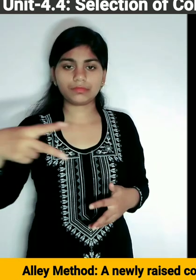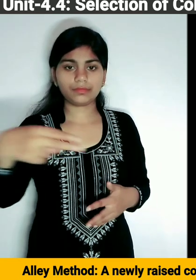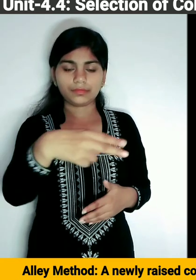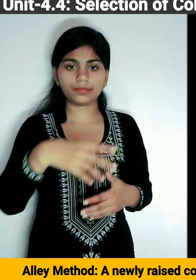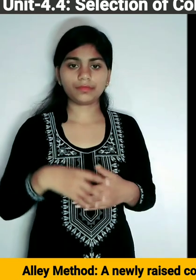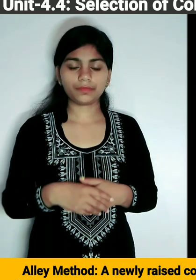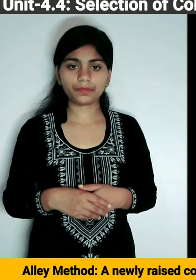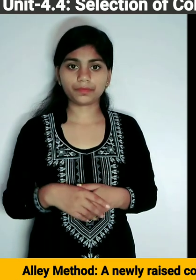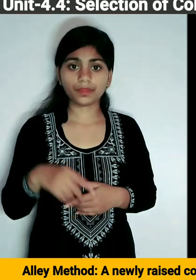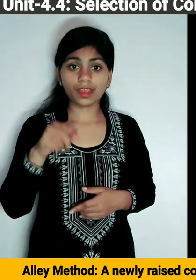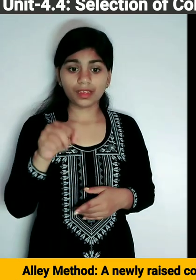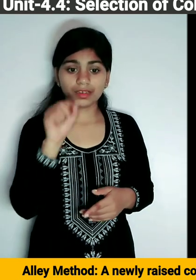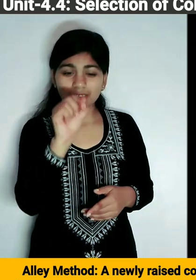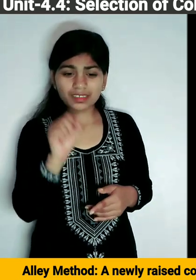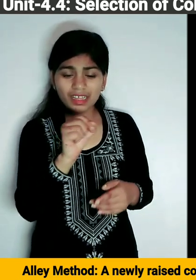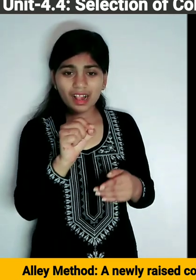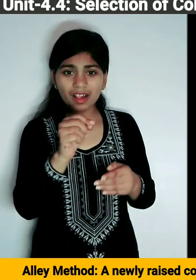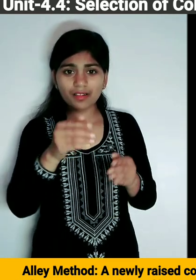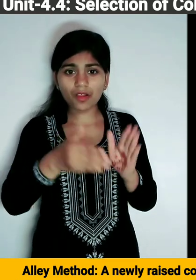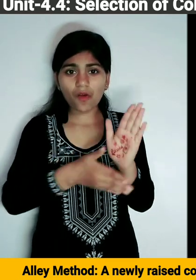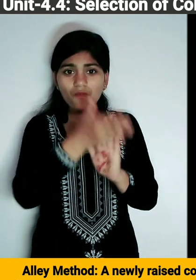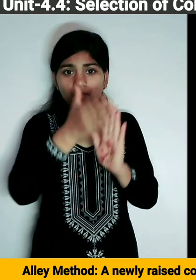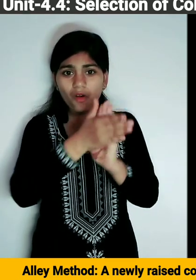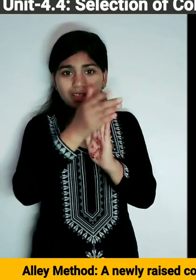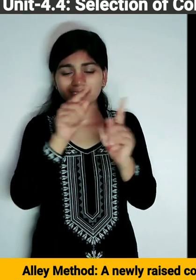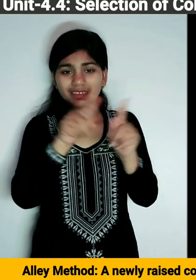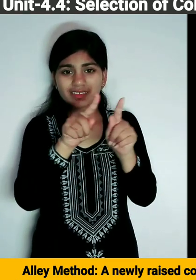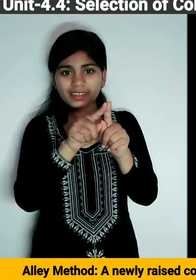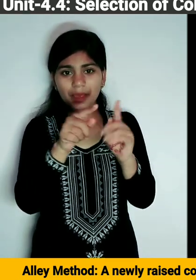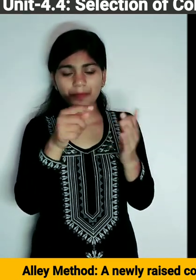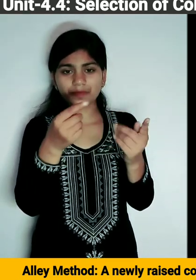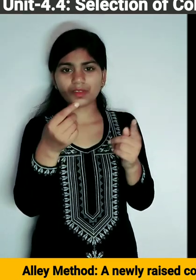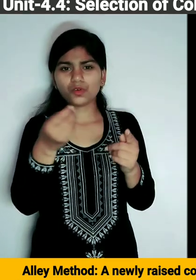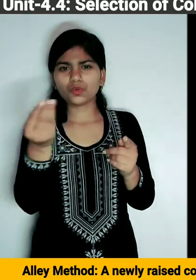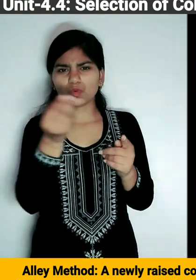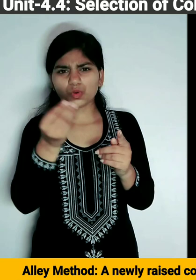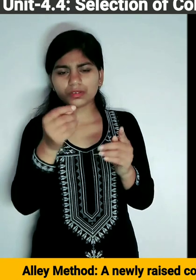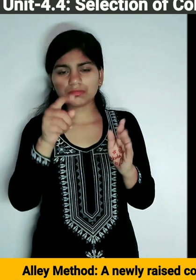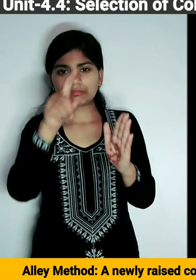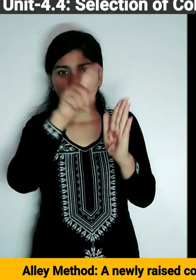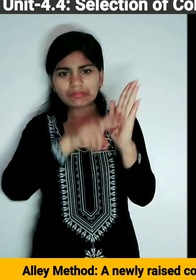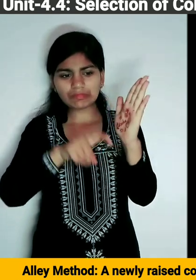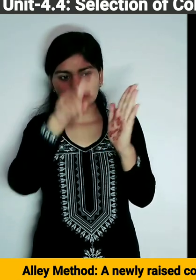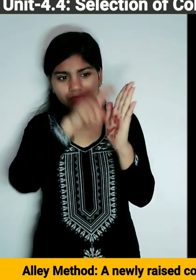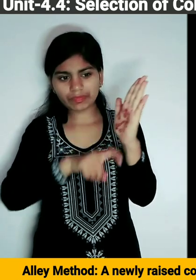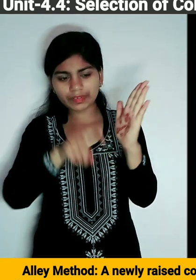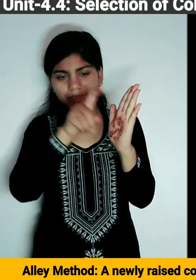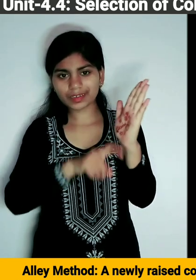the comb is cut into strips of one cell wide row.